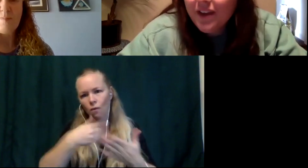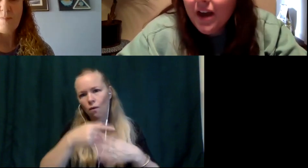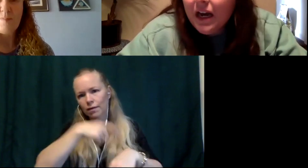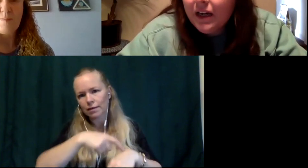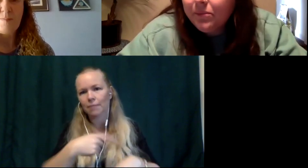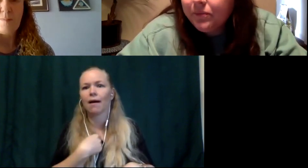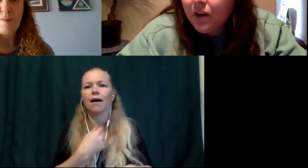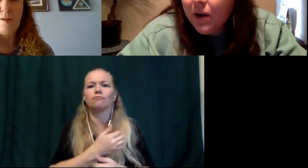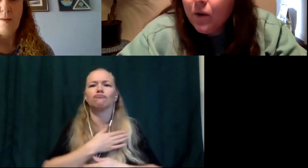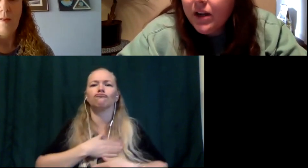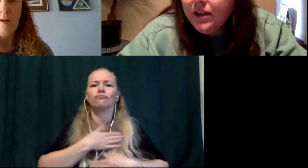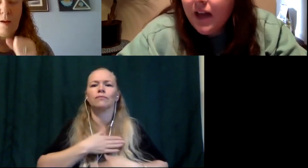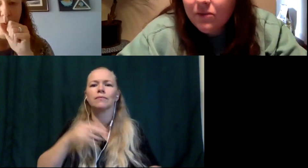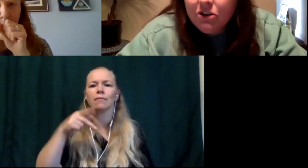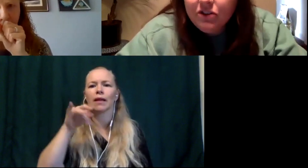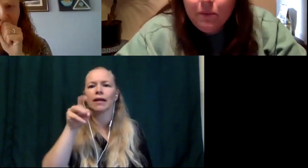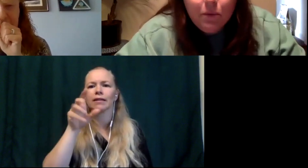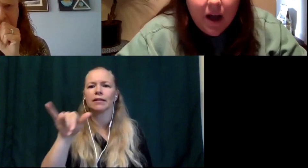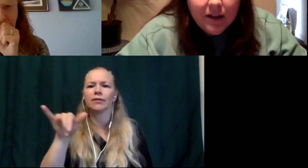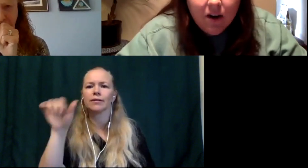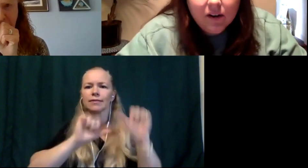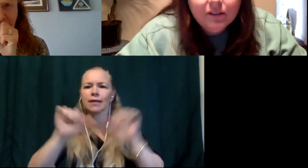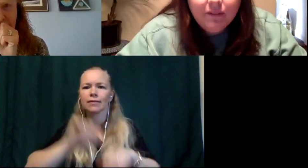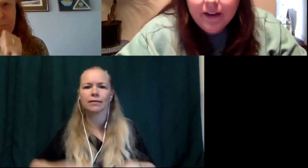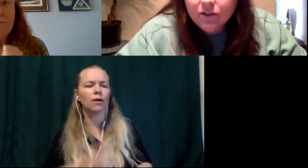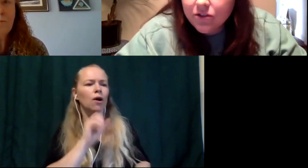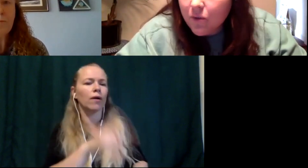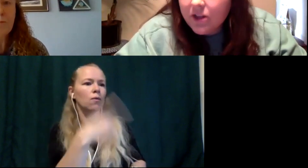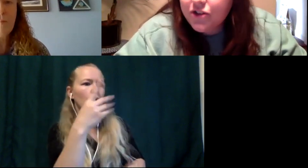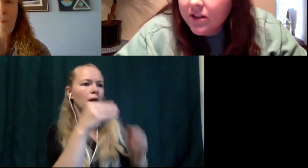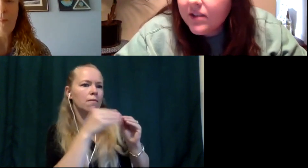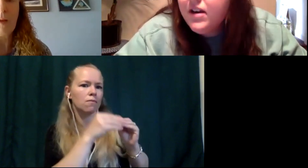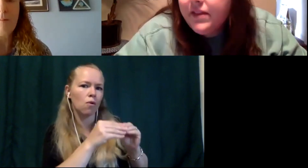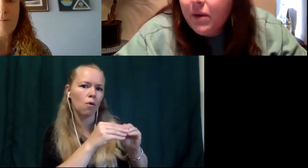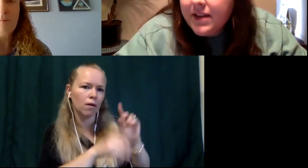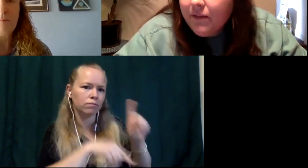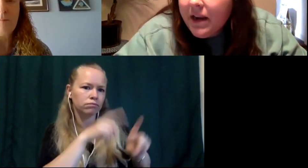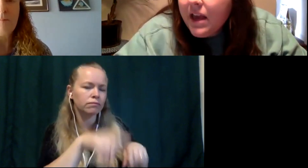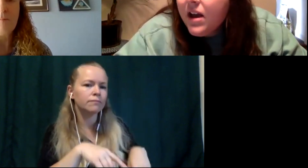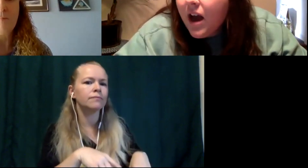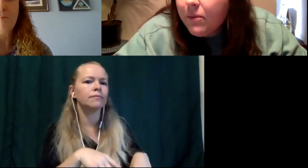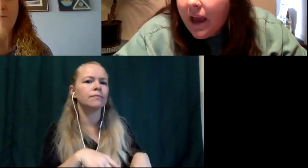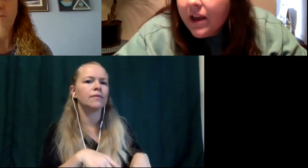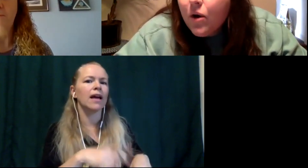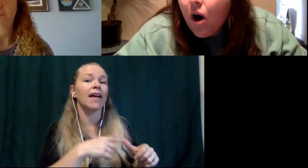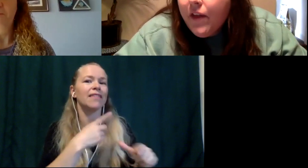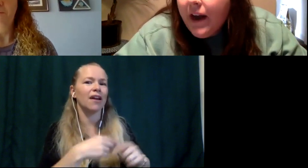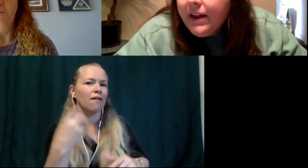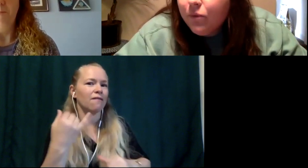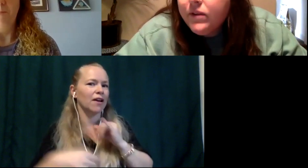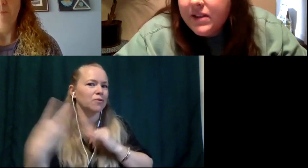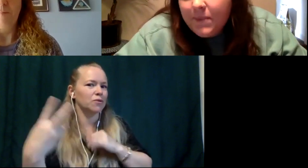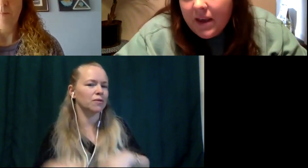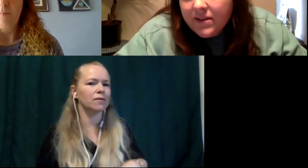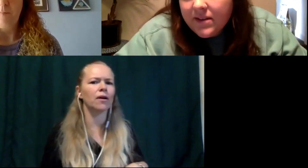awesome. All right, one last question, then we will ask our final two questions that we ask everybody. Okay, are there